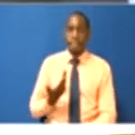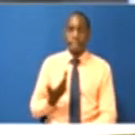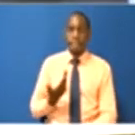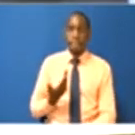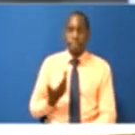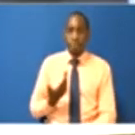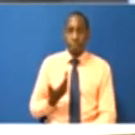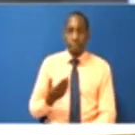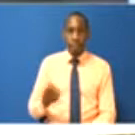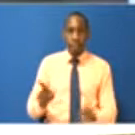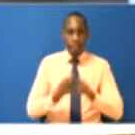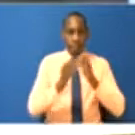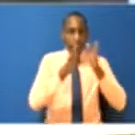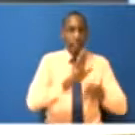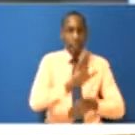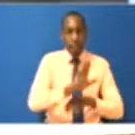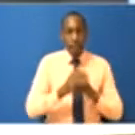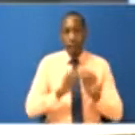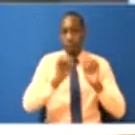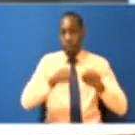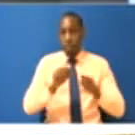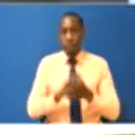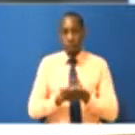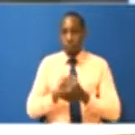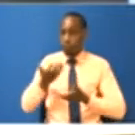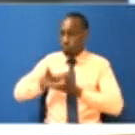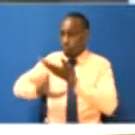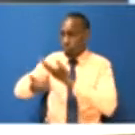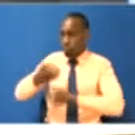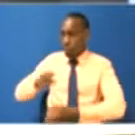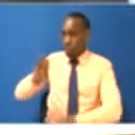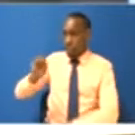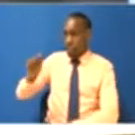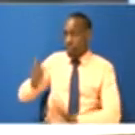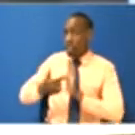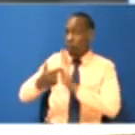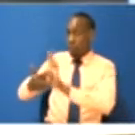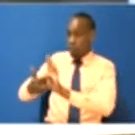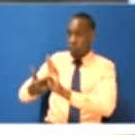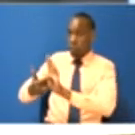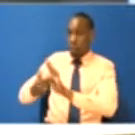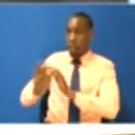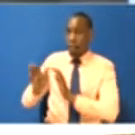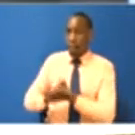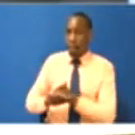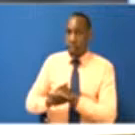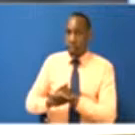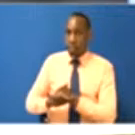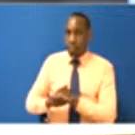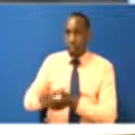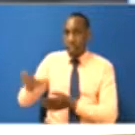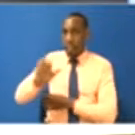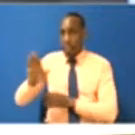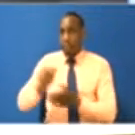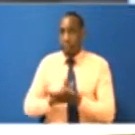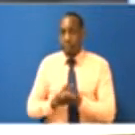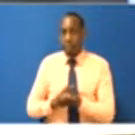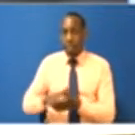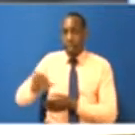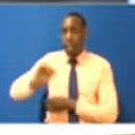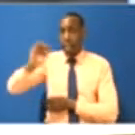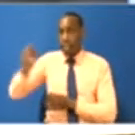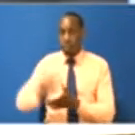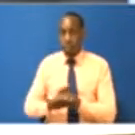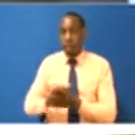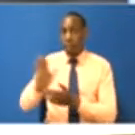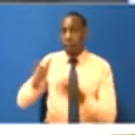and and then it can be able then to sit down with mcas and and say look here um you're coming from this area this part of the city that's what